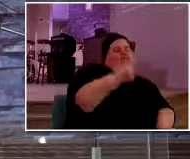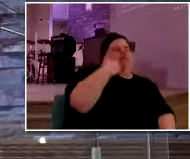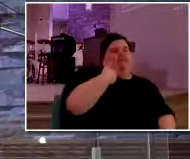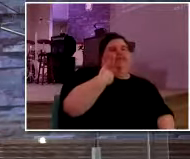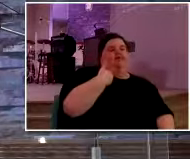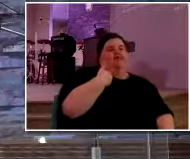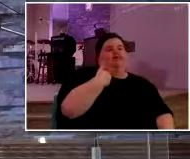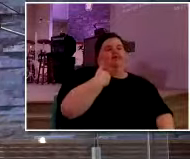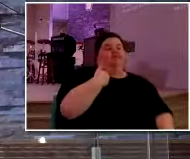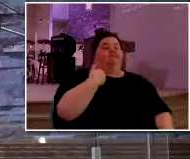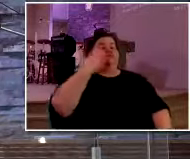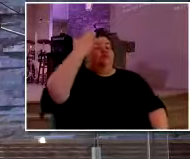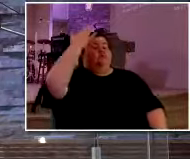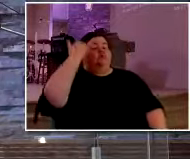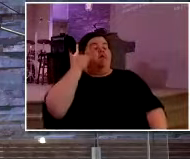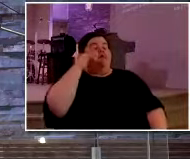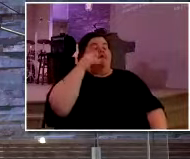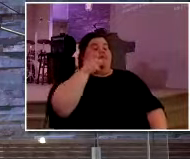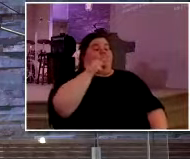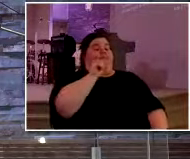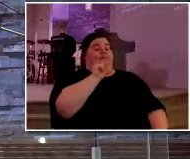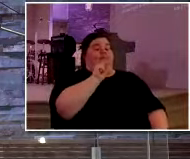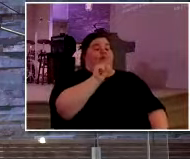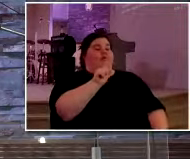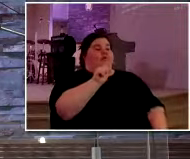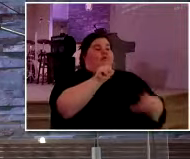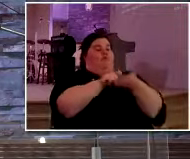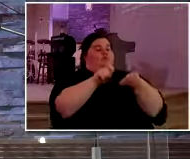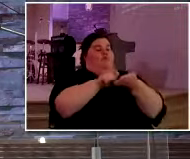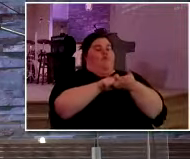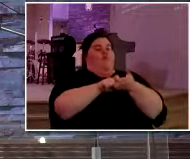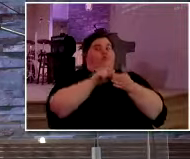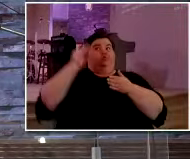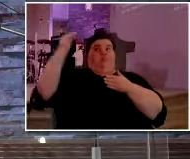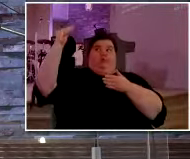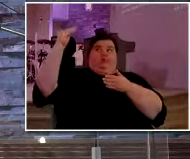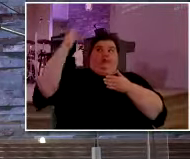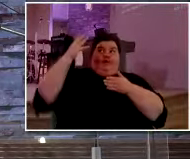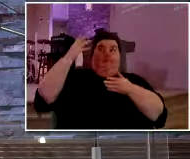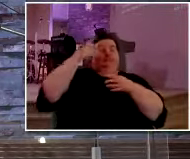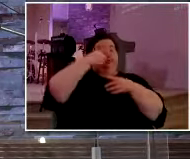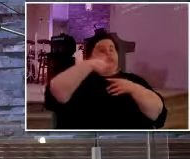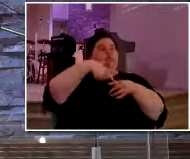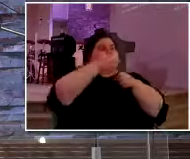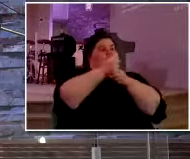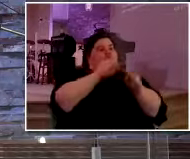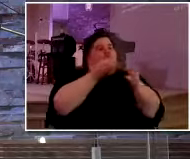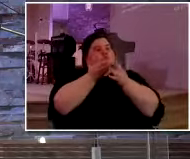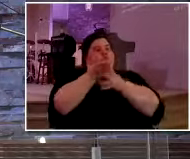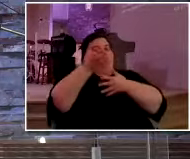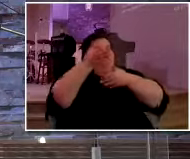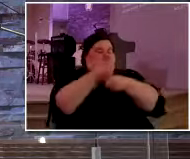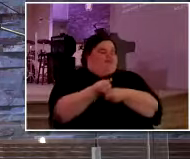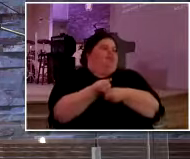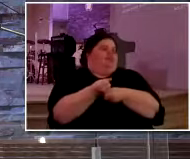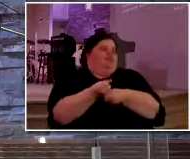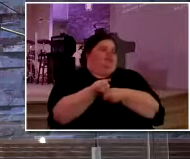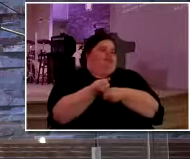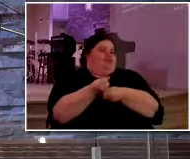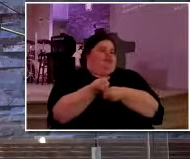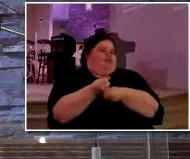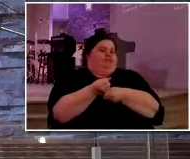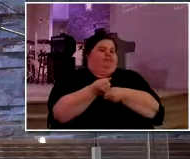That's why when Paul wrote, for by grace are ye saved through faith, and that not of yourselves, it is the gift